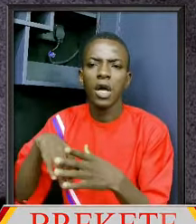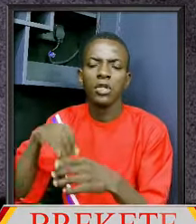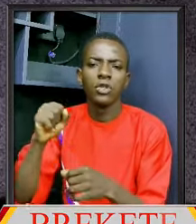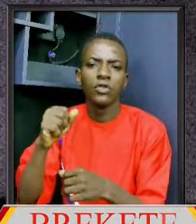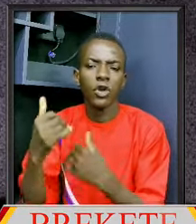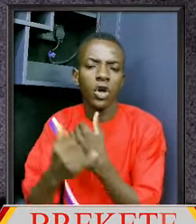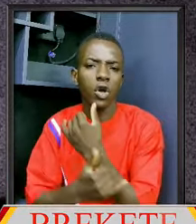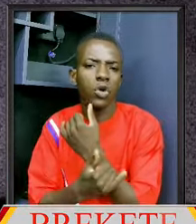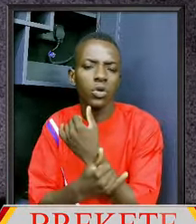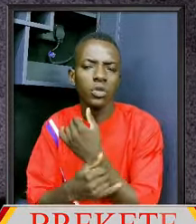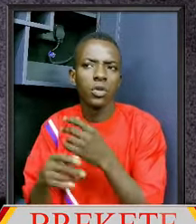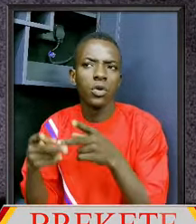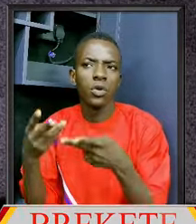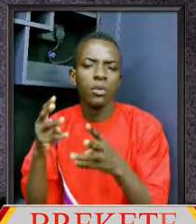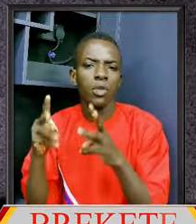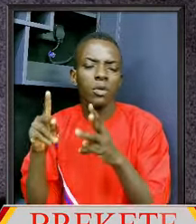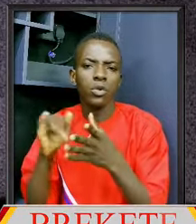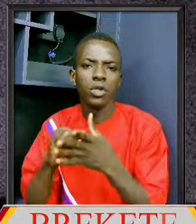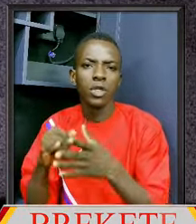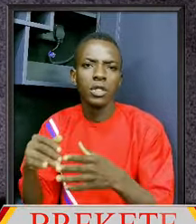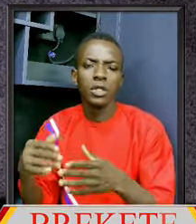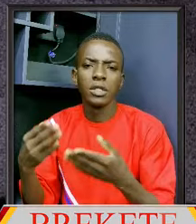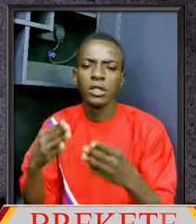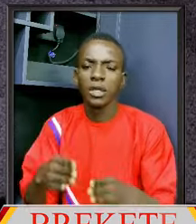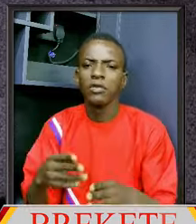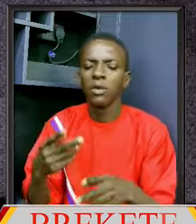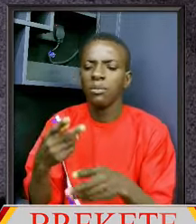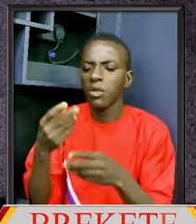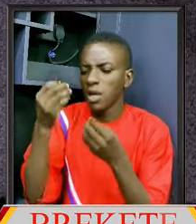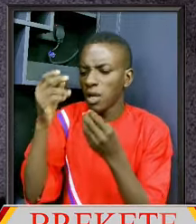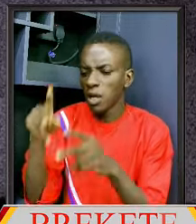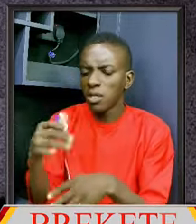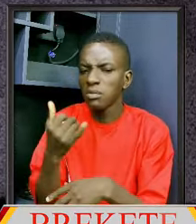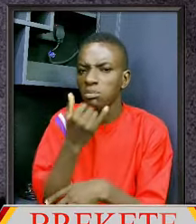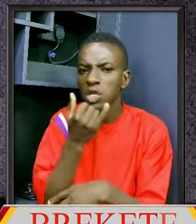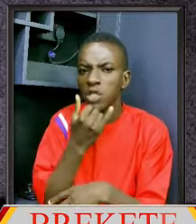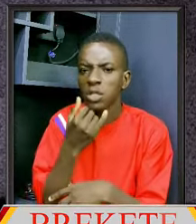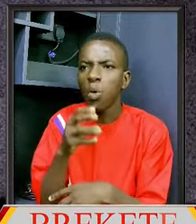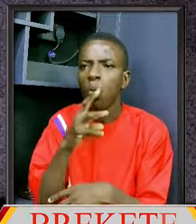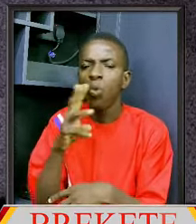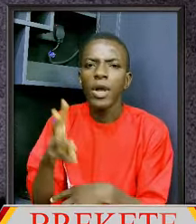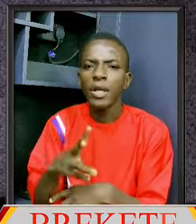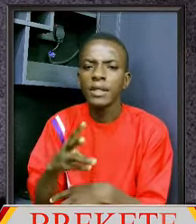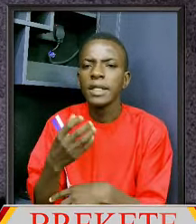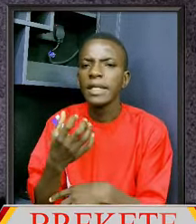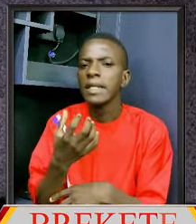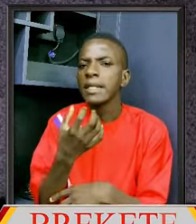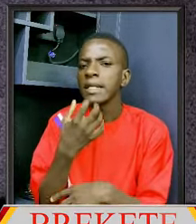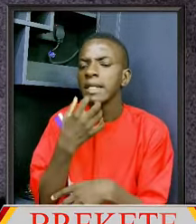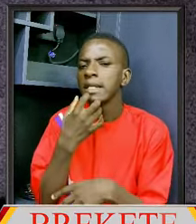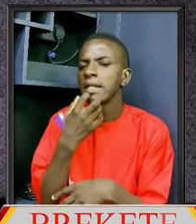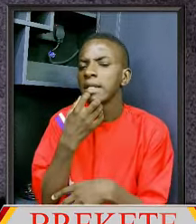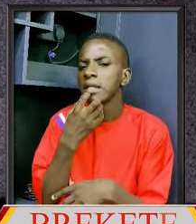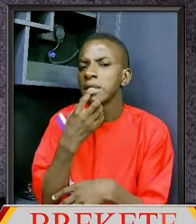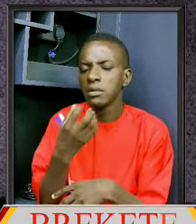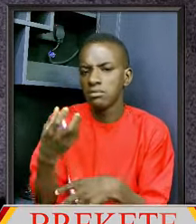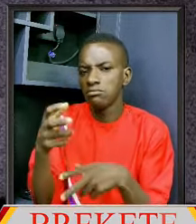country. The way people they die from carelessness and mistakes and wickedness and greed.